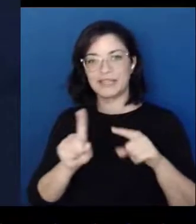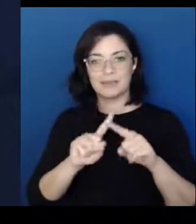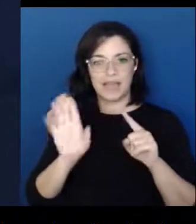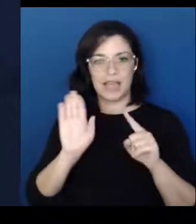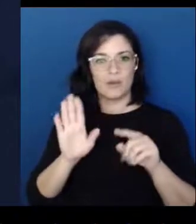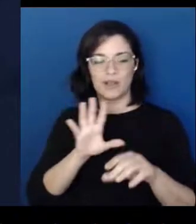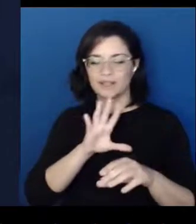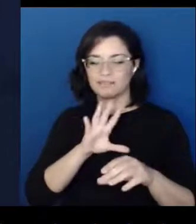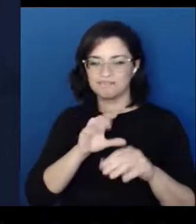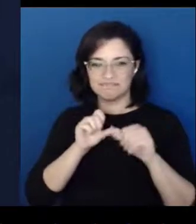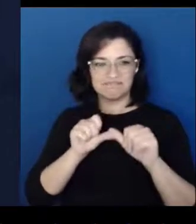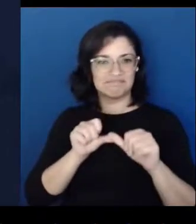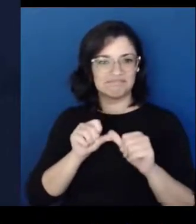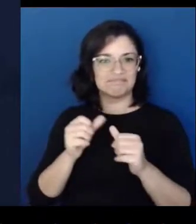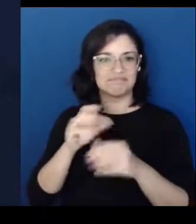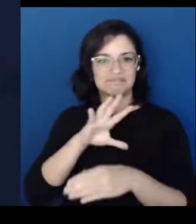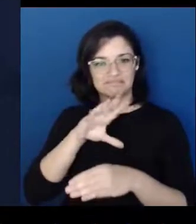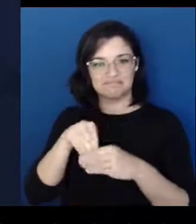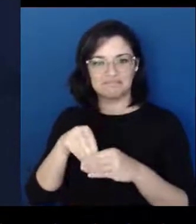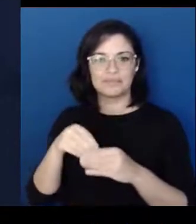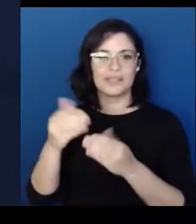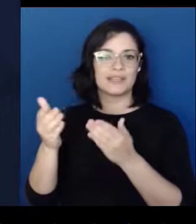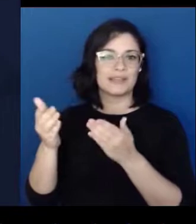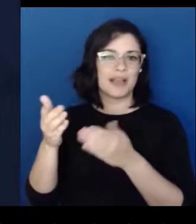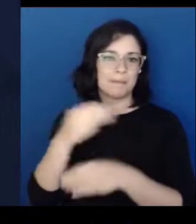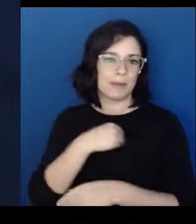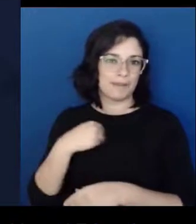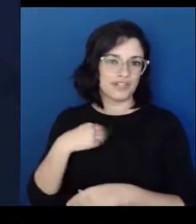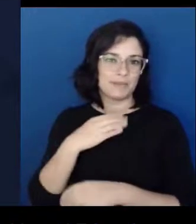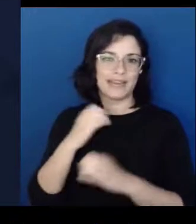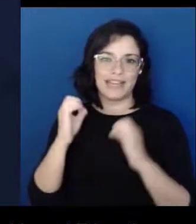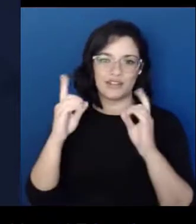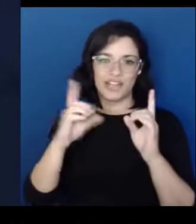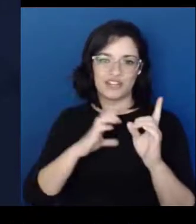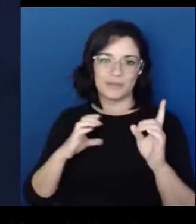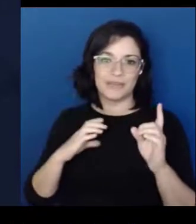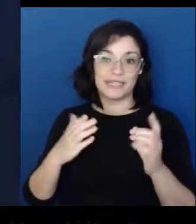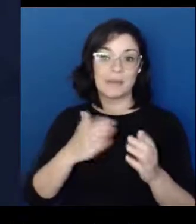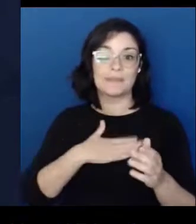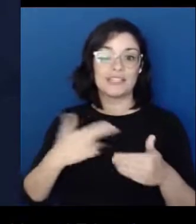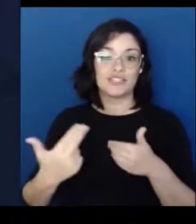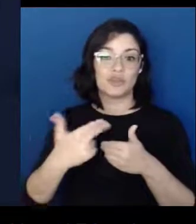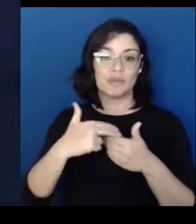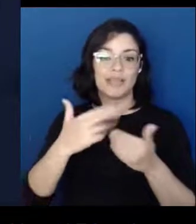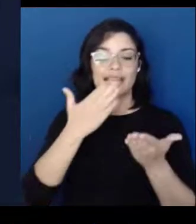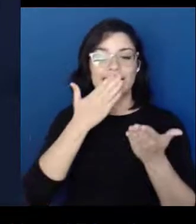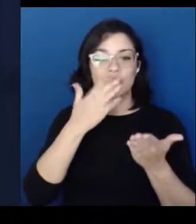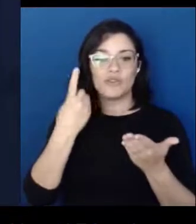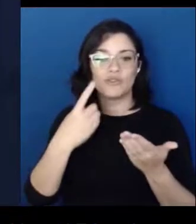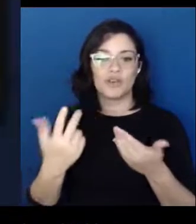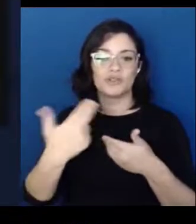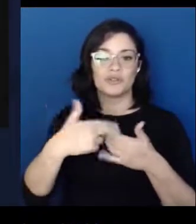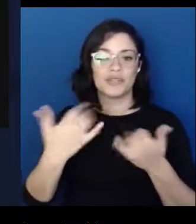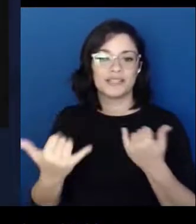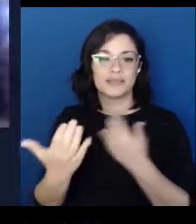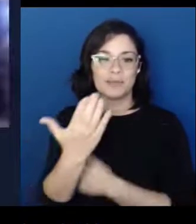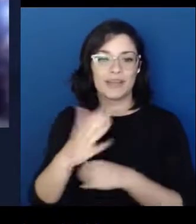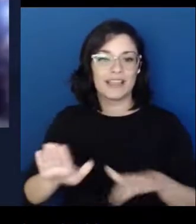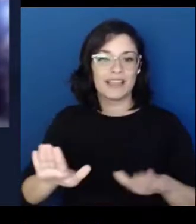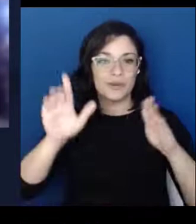committees. Please join me. Thanks again for being with us this morning, and have a great weekend.